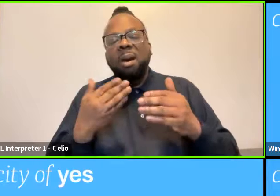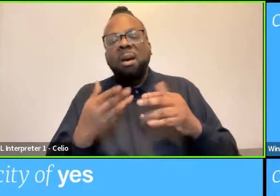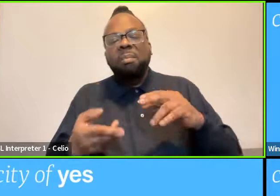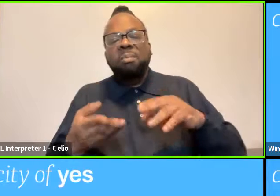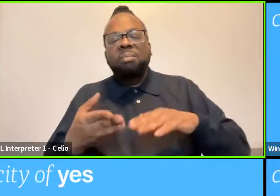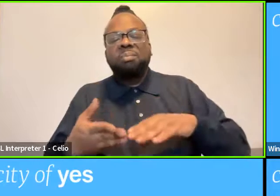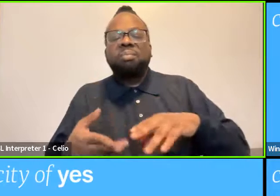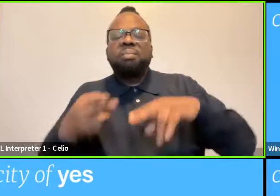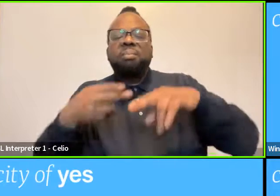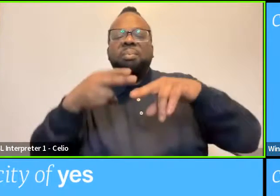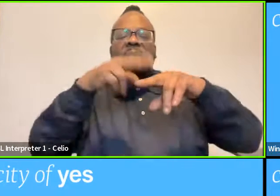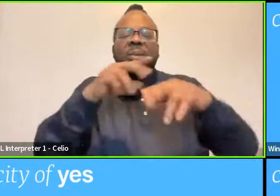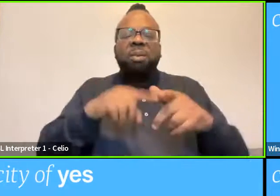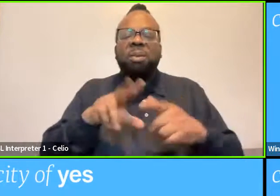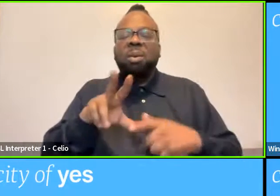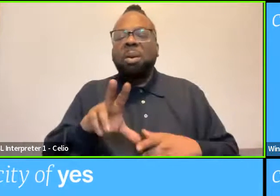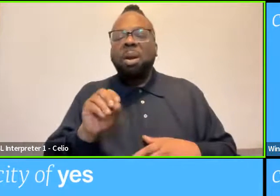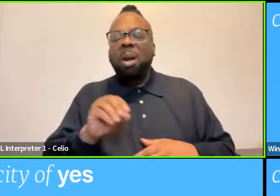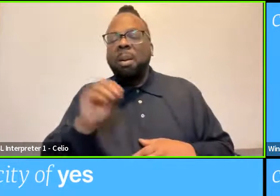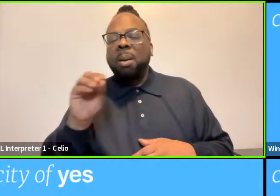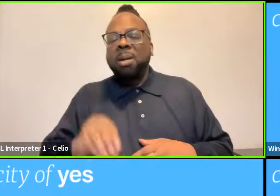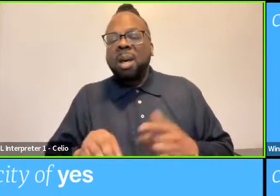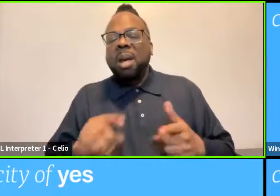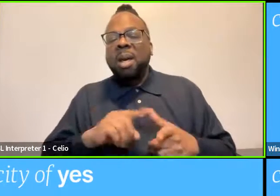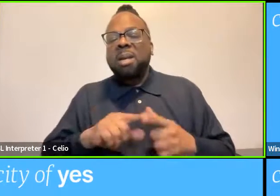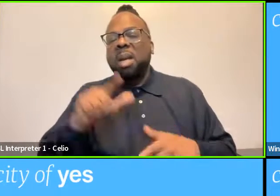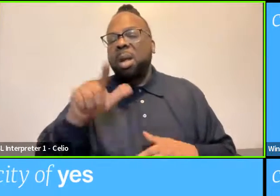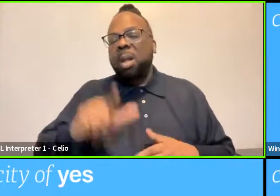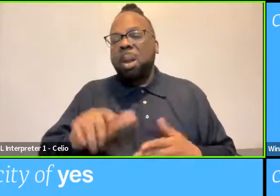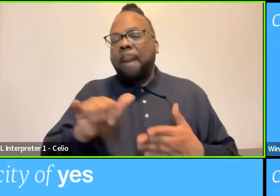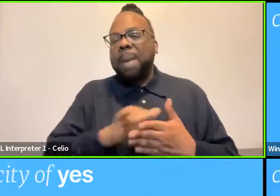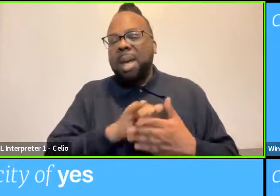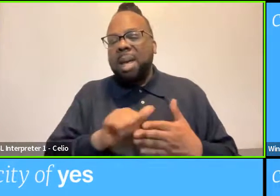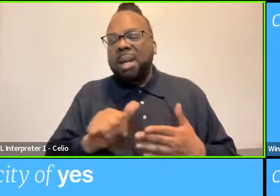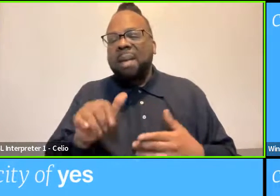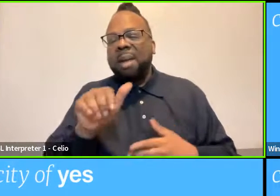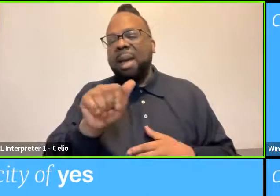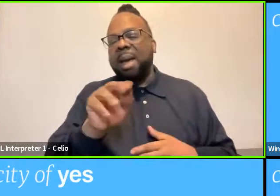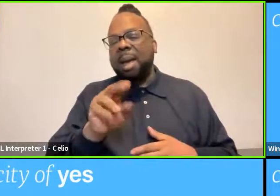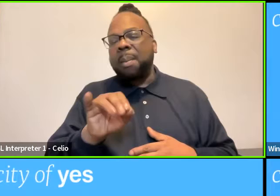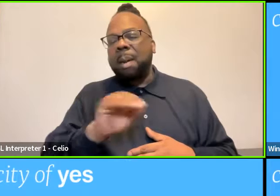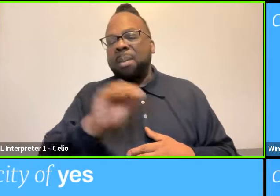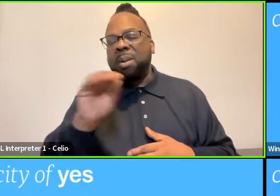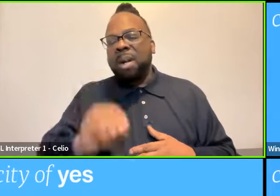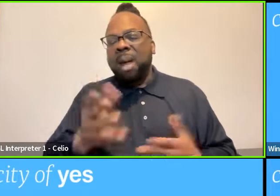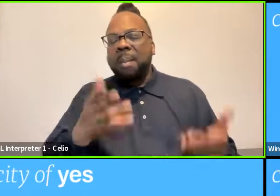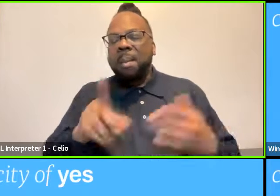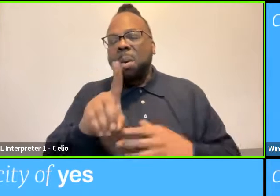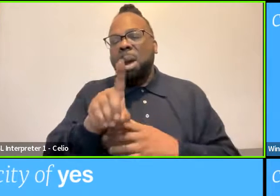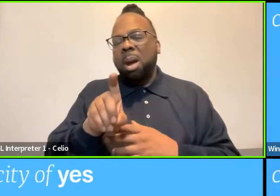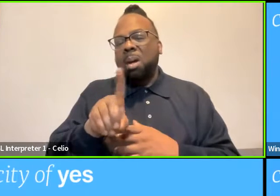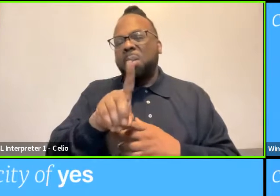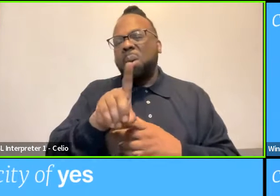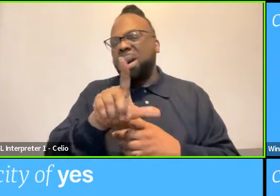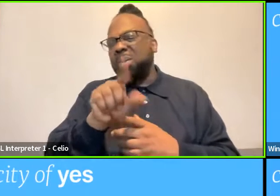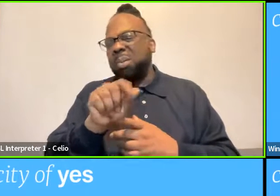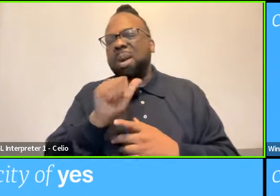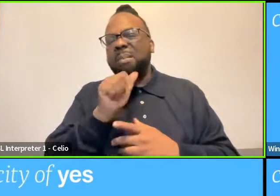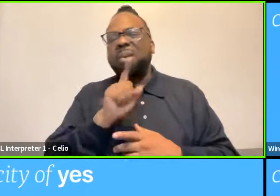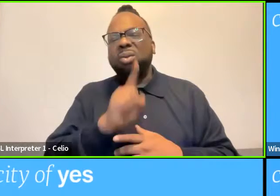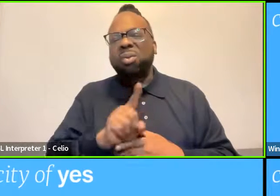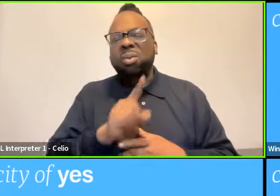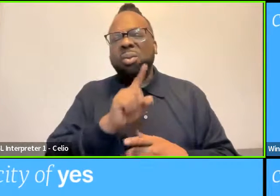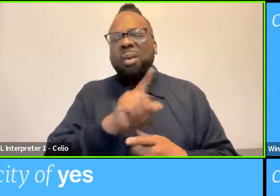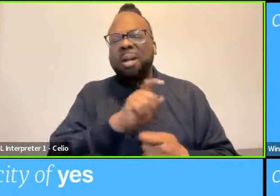that, again, it's at 5 World Trade Center, so it's Lower Manhattan. I believe that the AMI percentage is maybe 100 or 120. I don't recall off the top of my